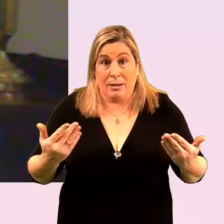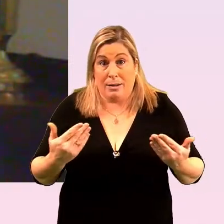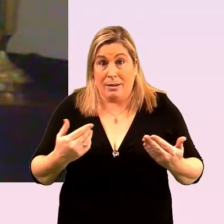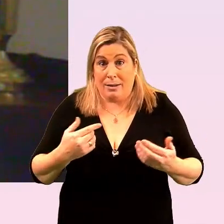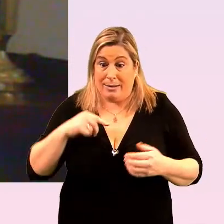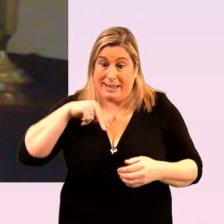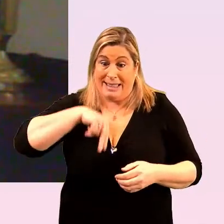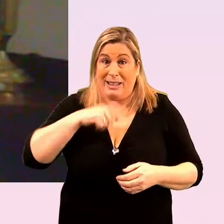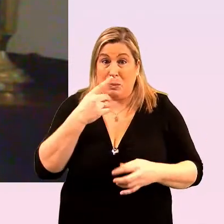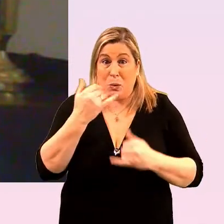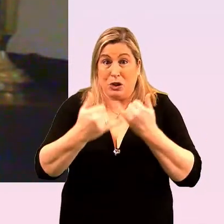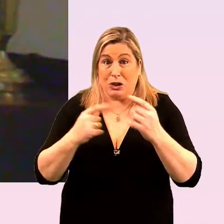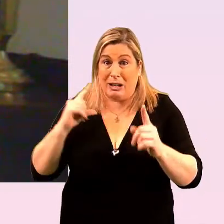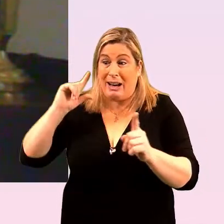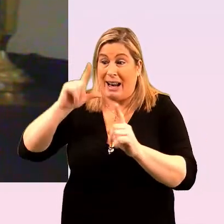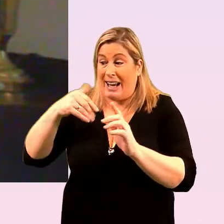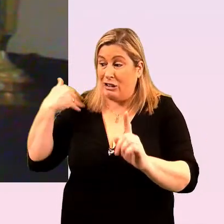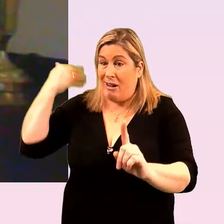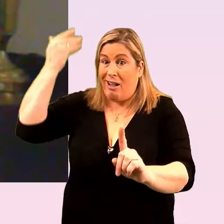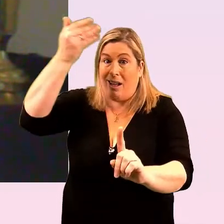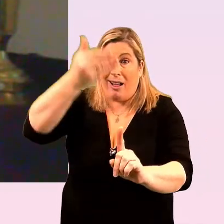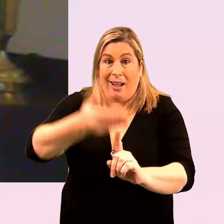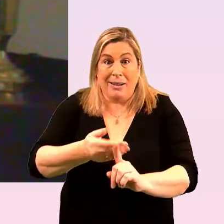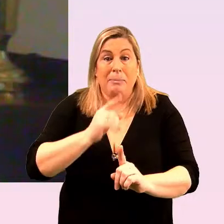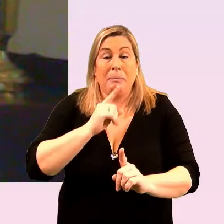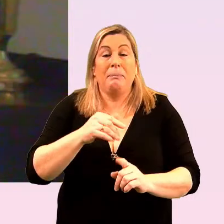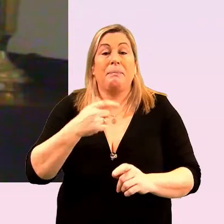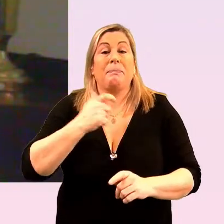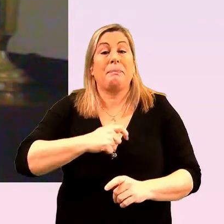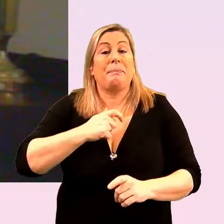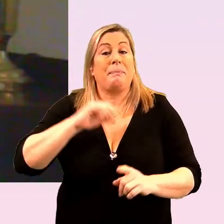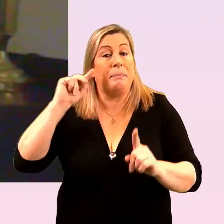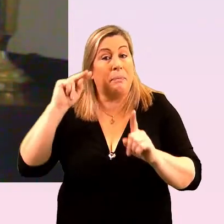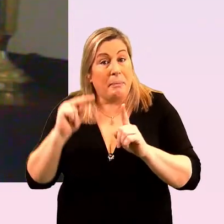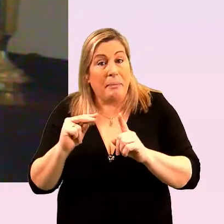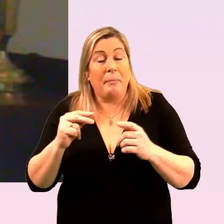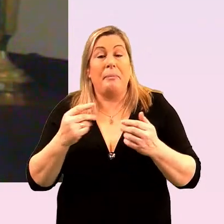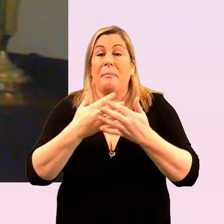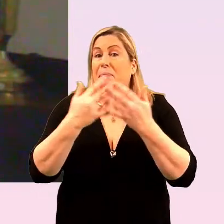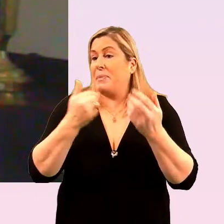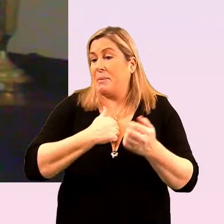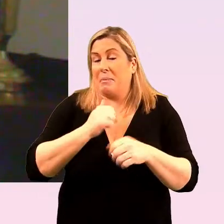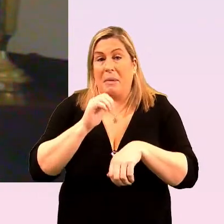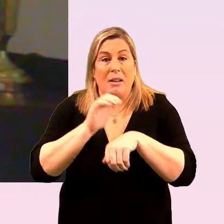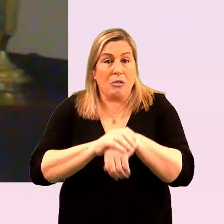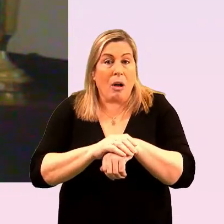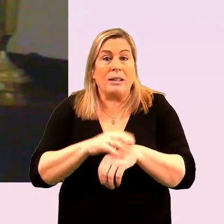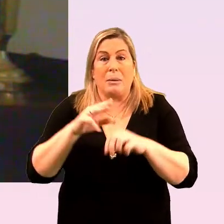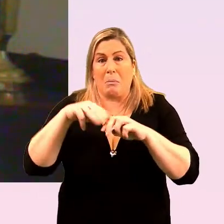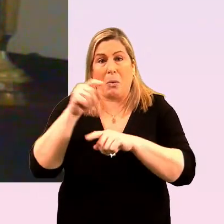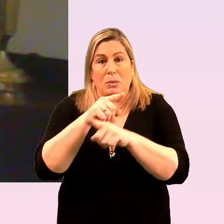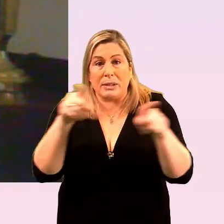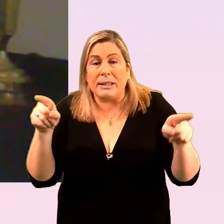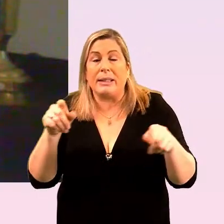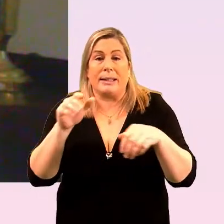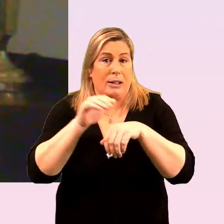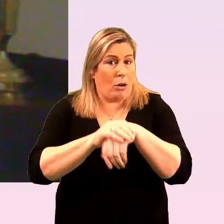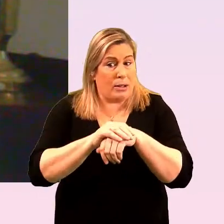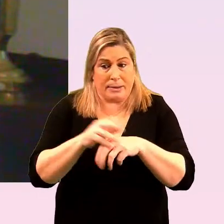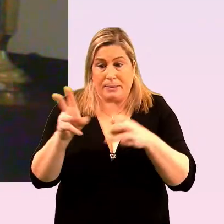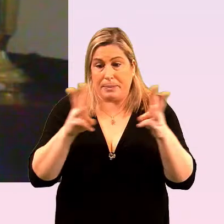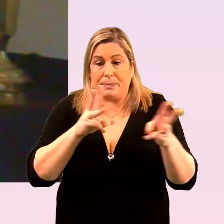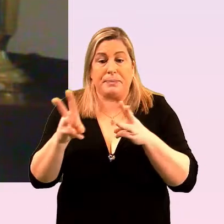almost a year later. So from a personal perspective, like many of my colleagues, the majority of the colleagues actually who